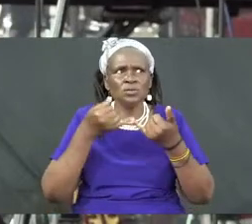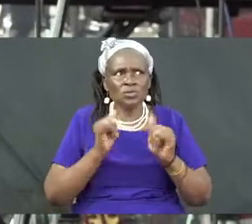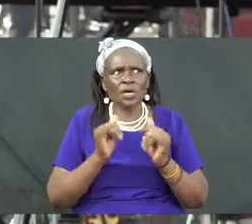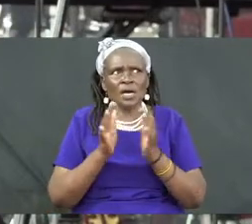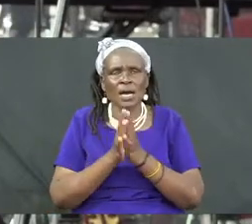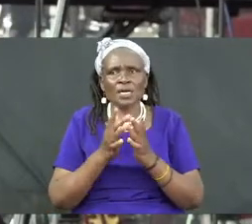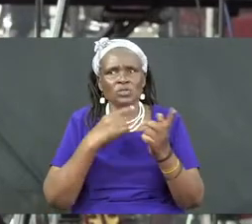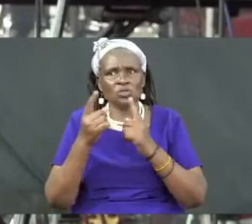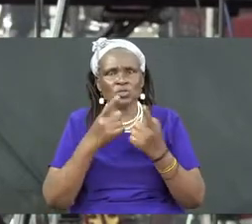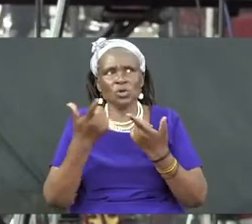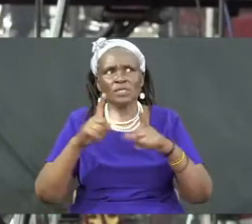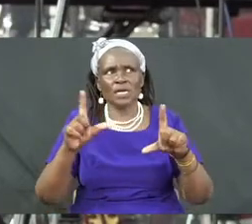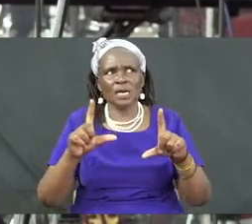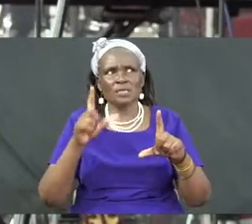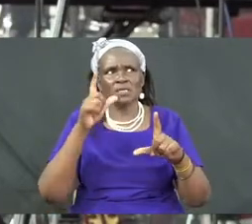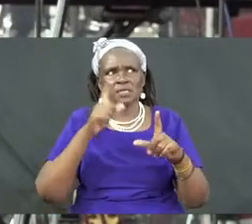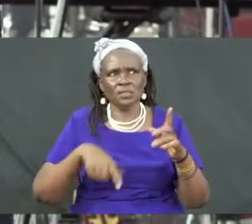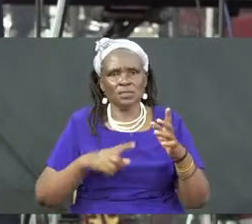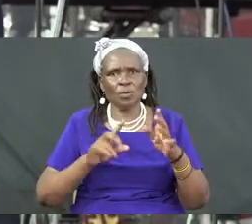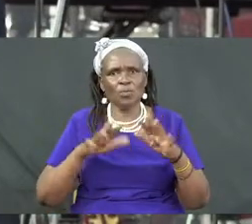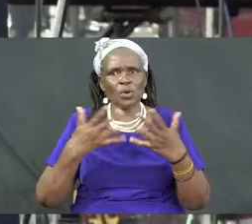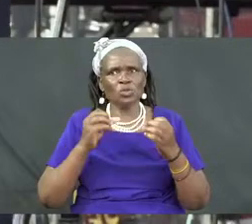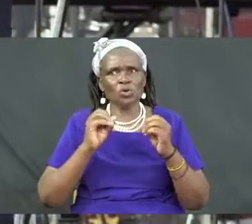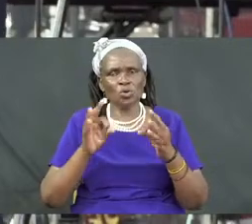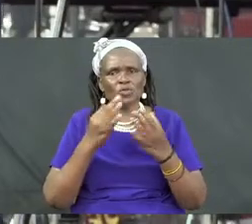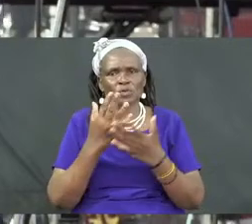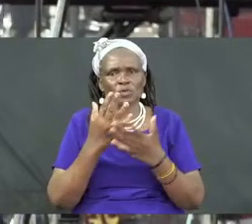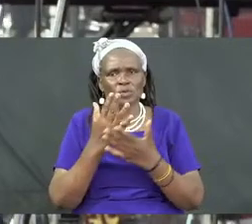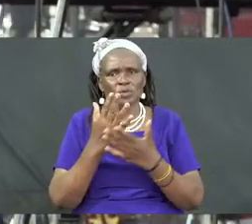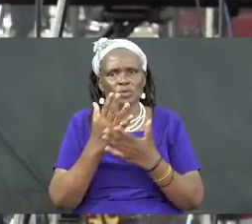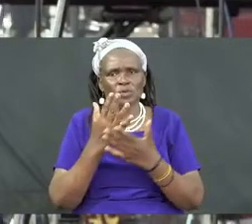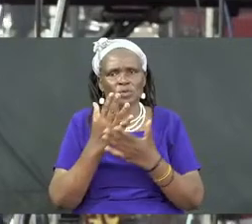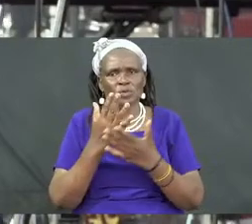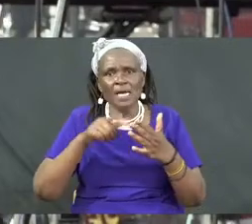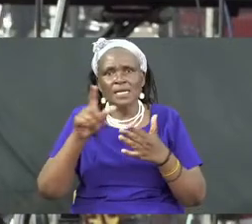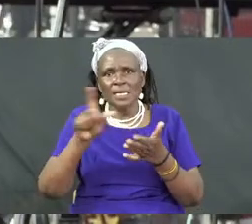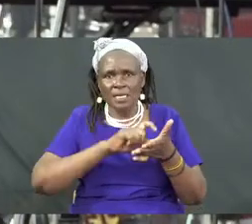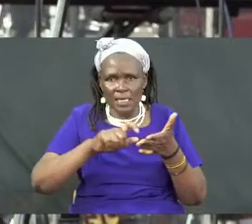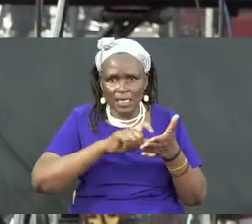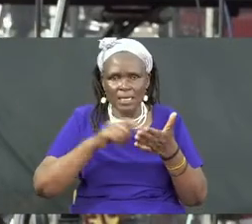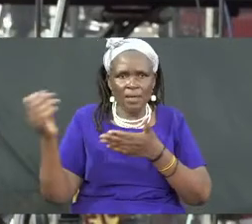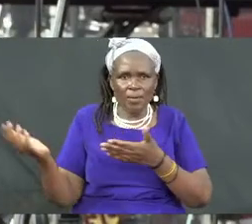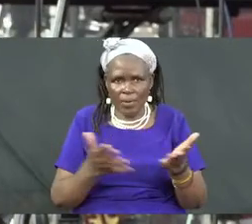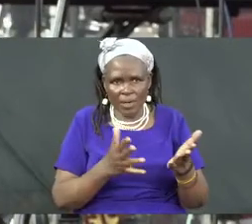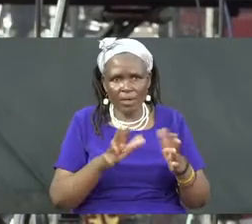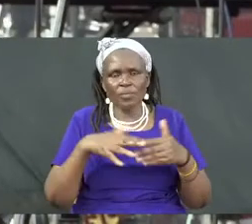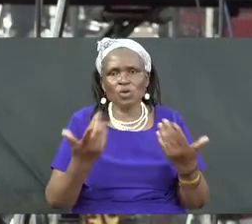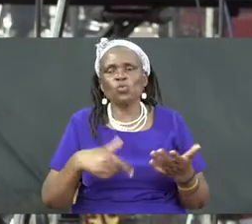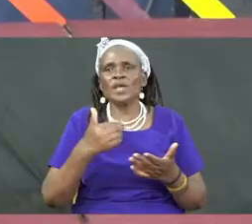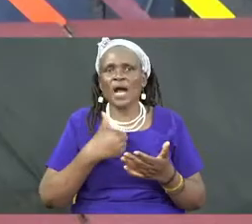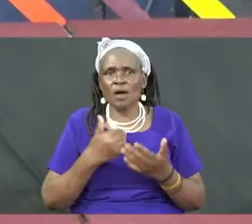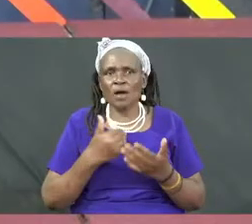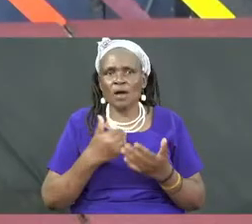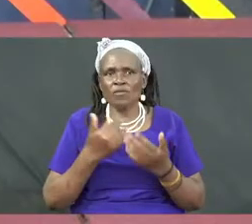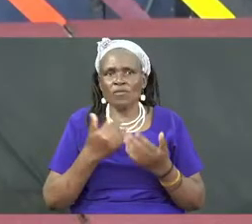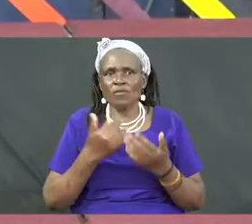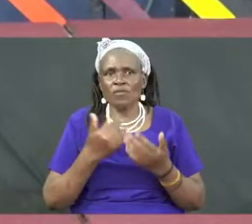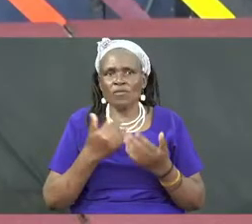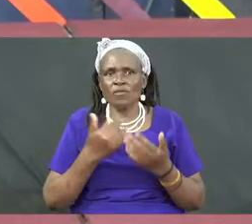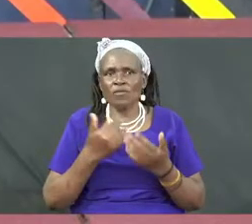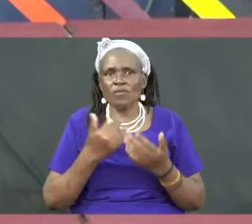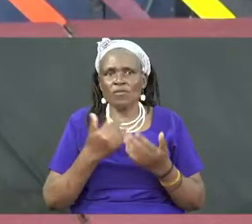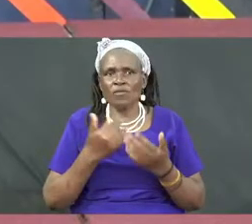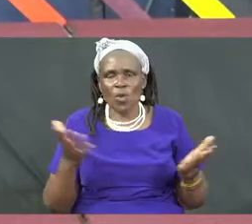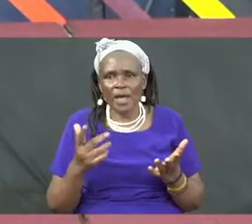the language just a bit because of some of the things that this passage brings about because we have children. So where